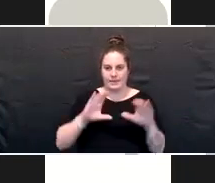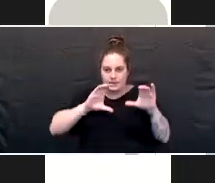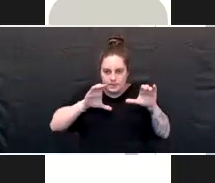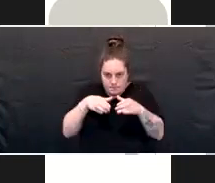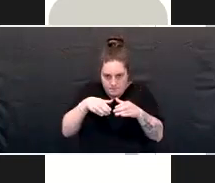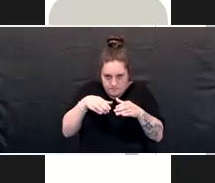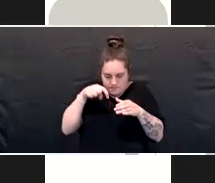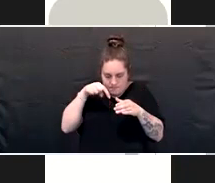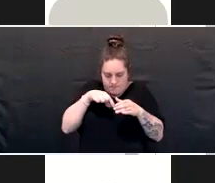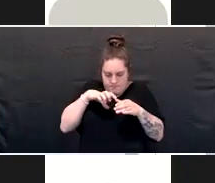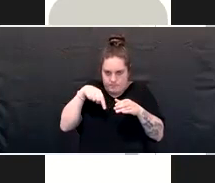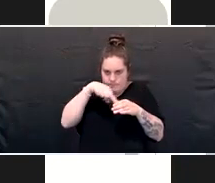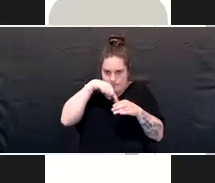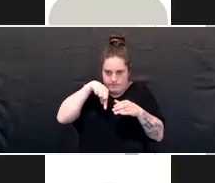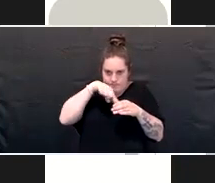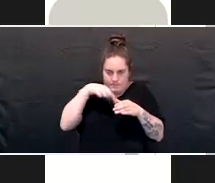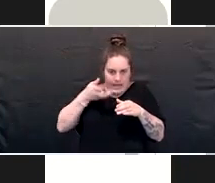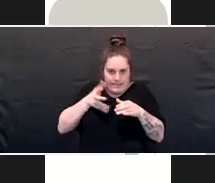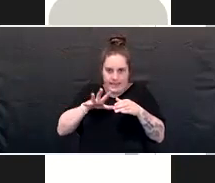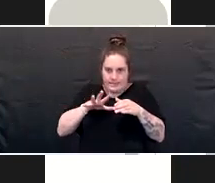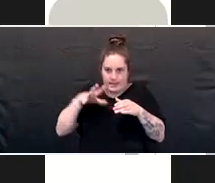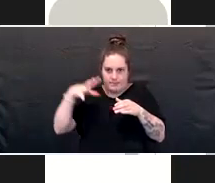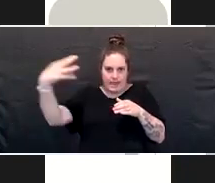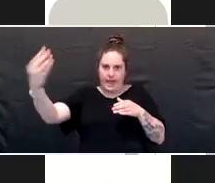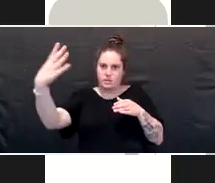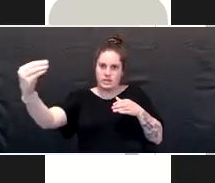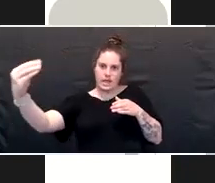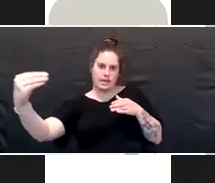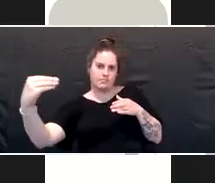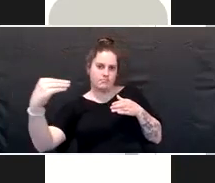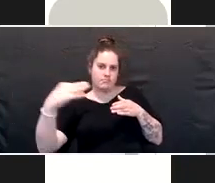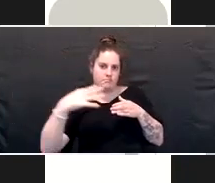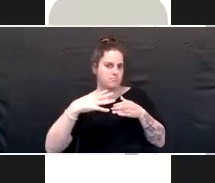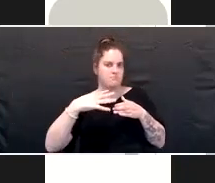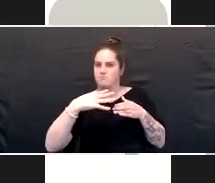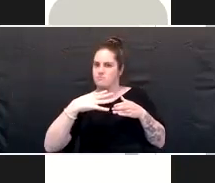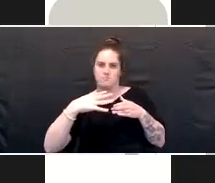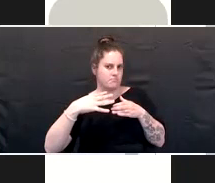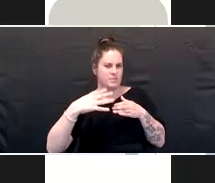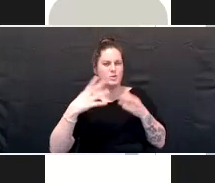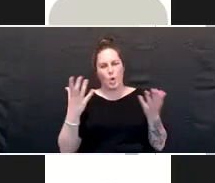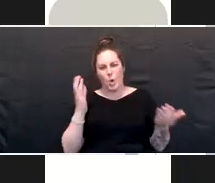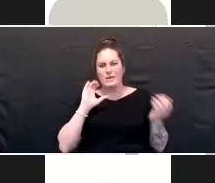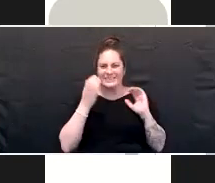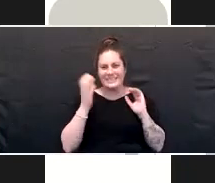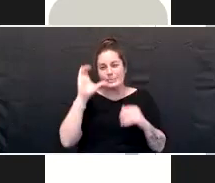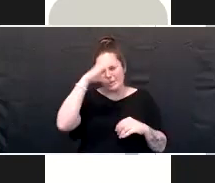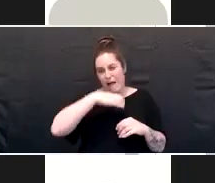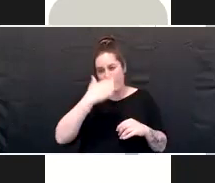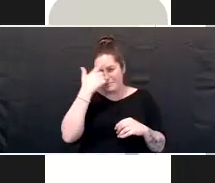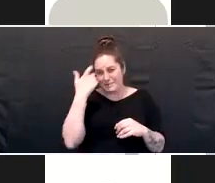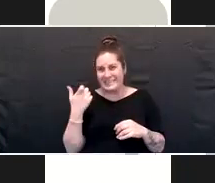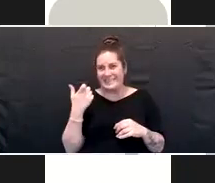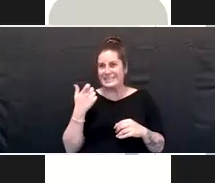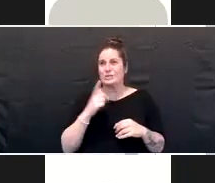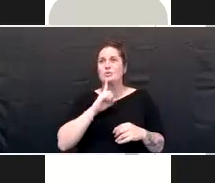the outside effects of the environment. Okay. Now that's a bit far-fetched because we know in the real world you can't really